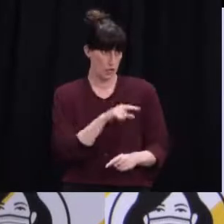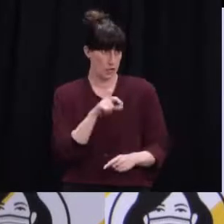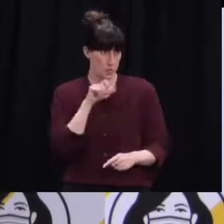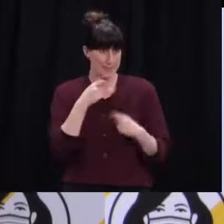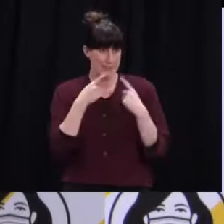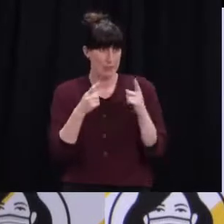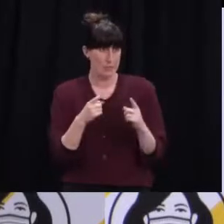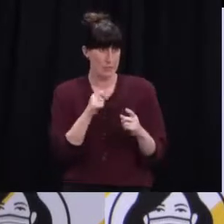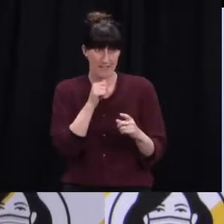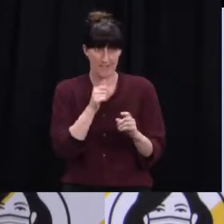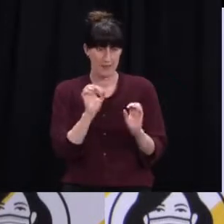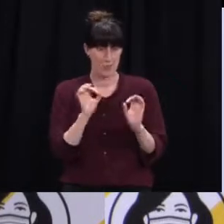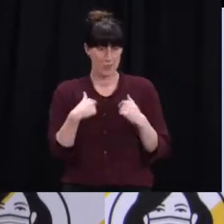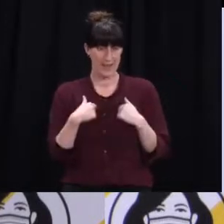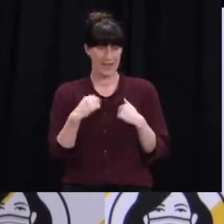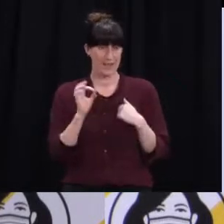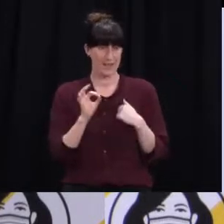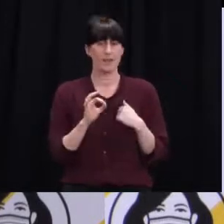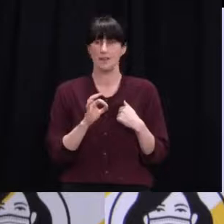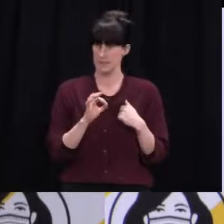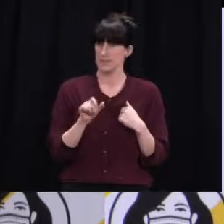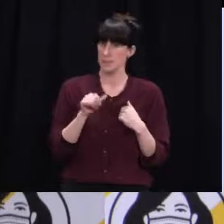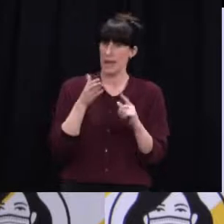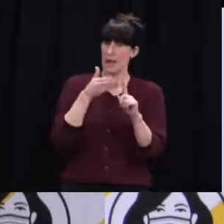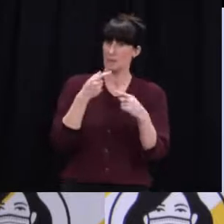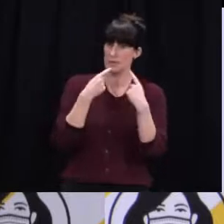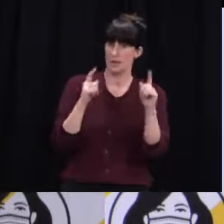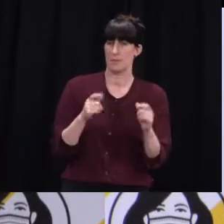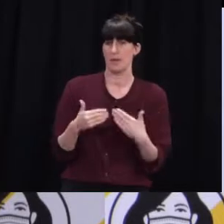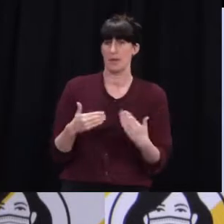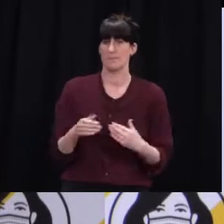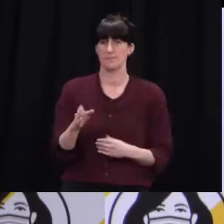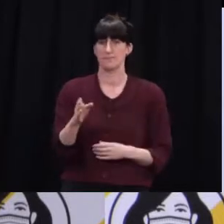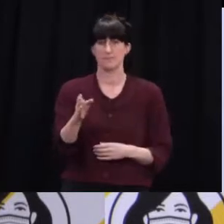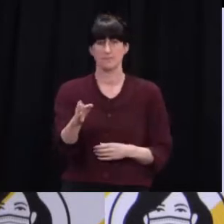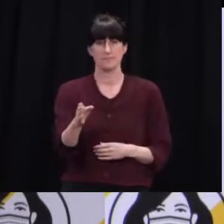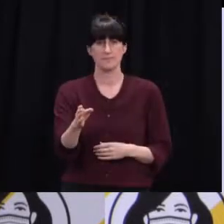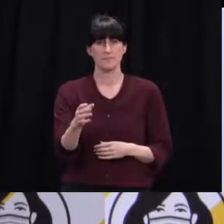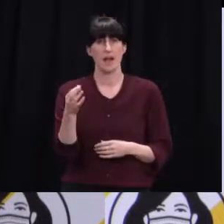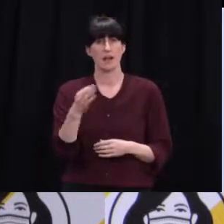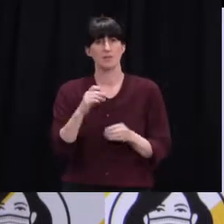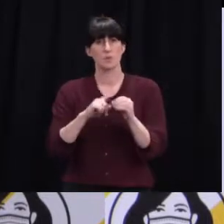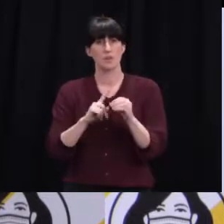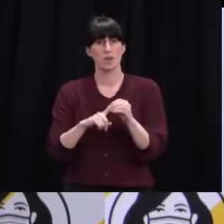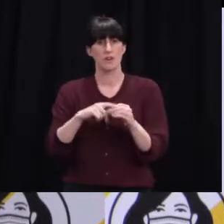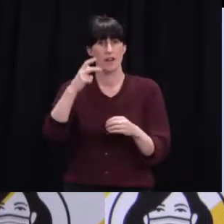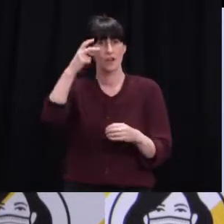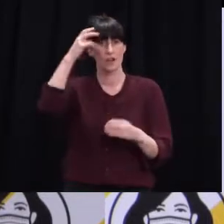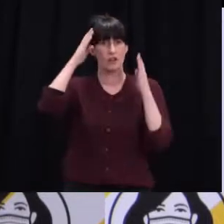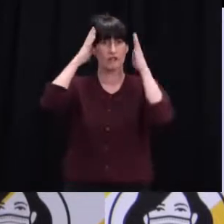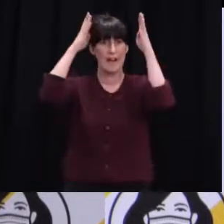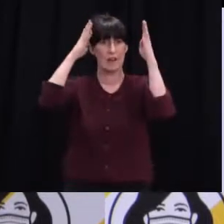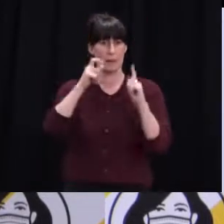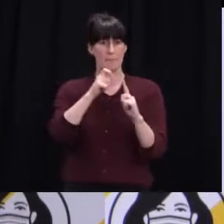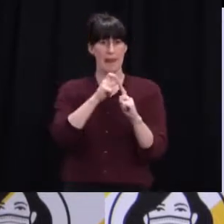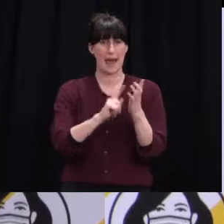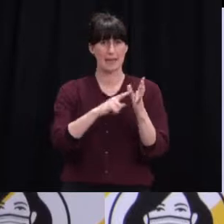story today, would those people have been contacted? Yes, that was always the intention. Joe? Just on the Crown